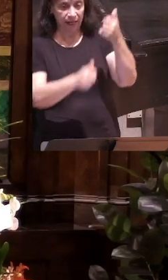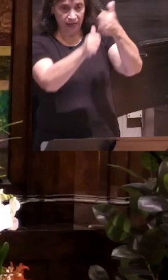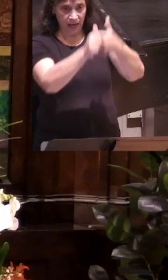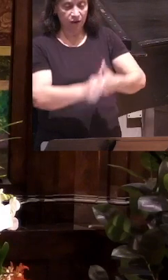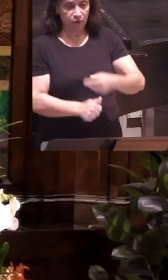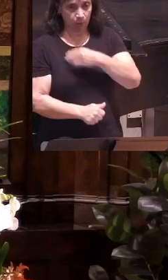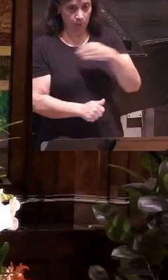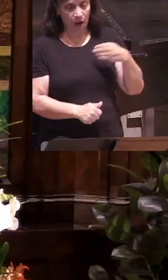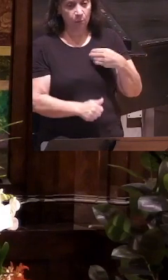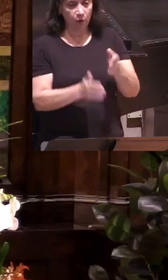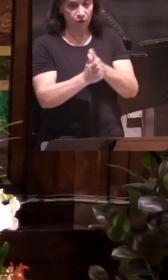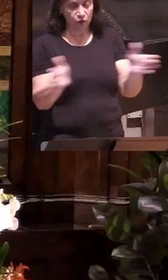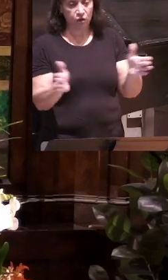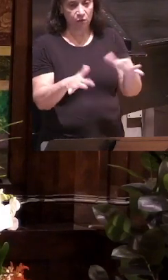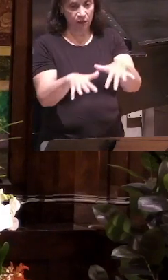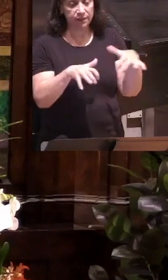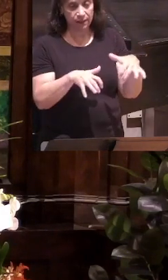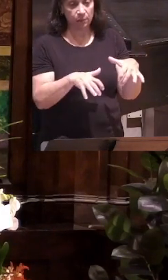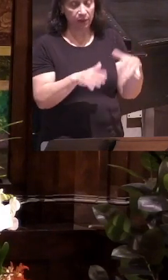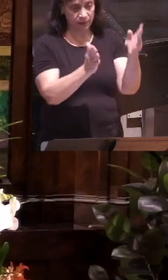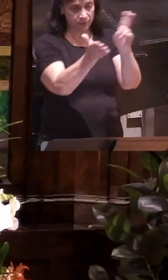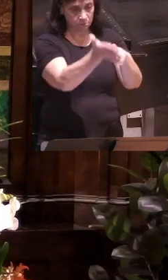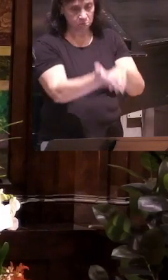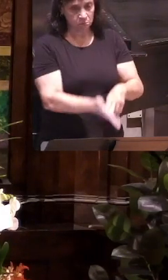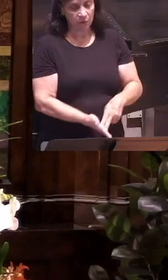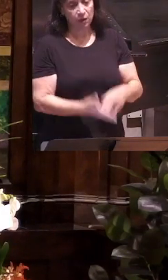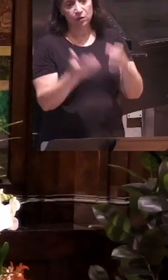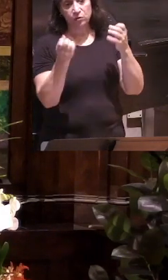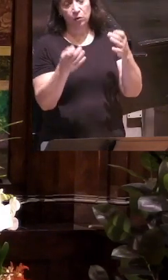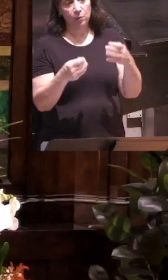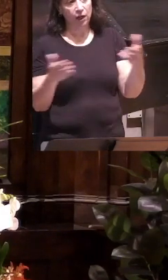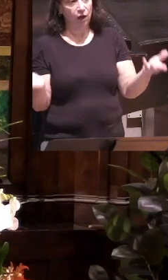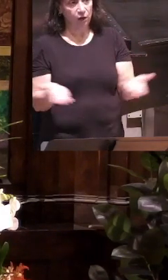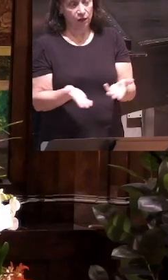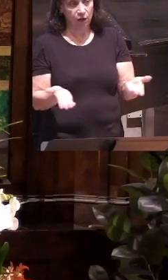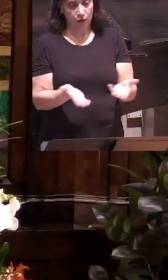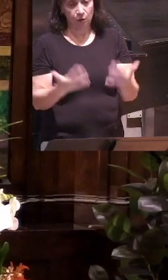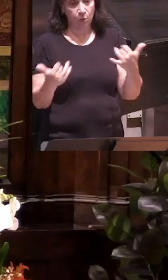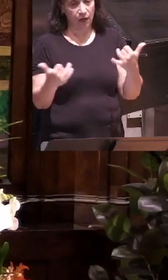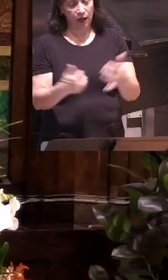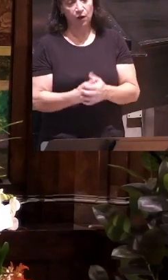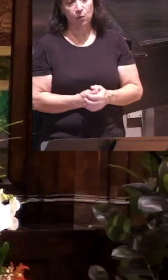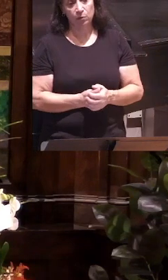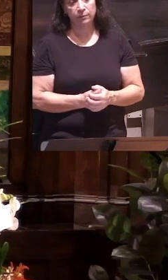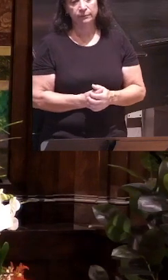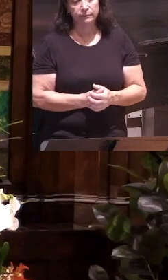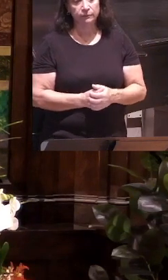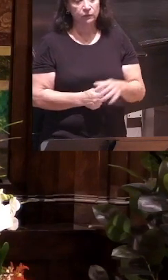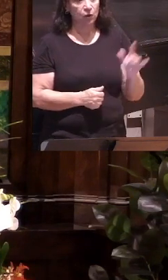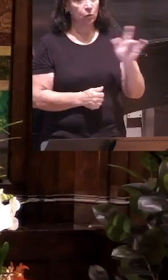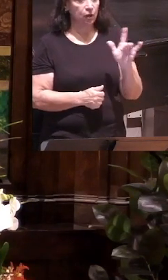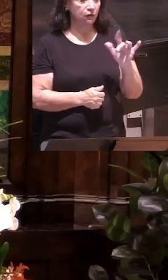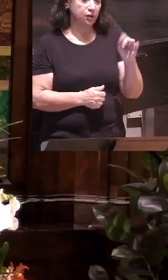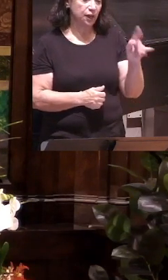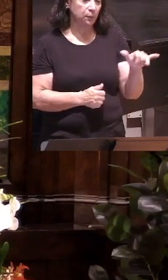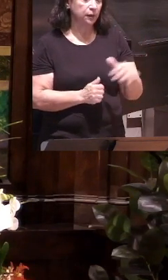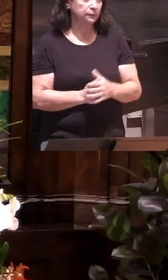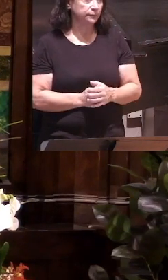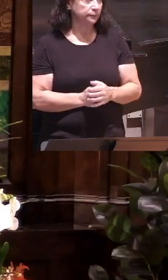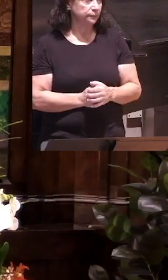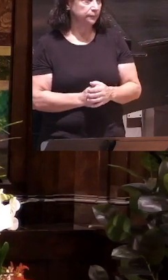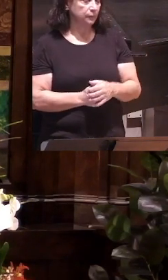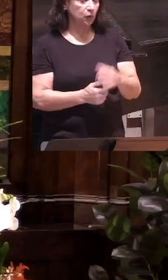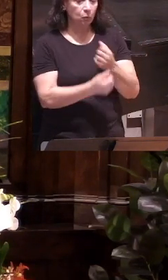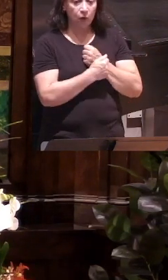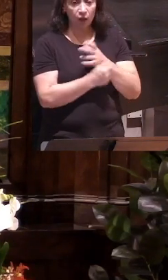the General Assembly's signature is on this citation, so many of whom are here right now. We love you, Tammy.